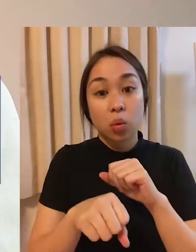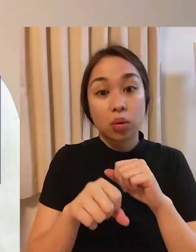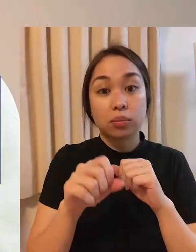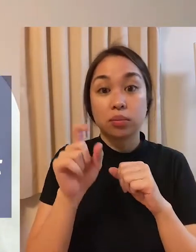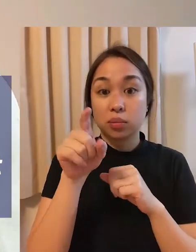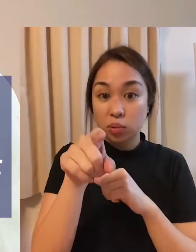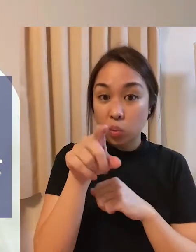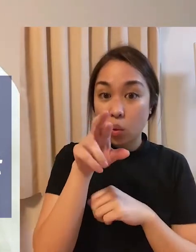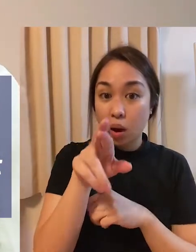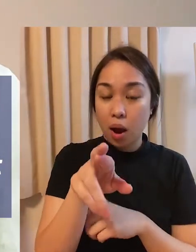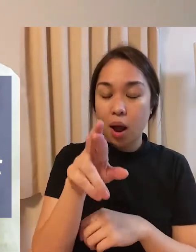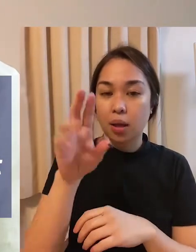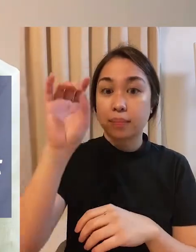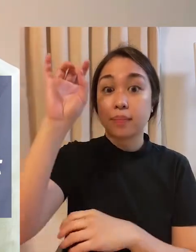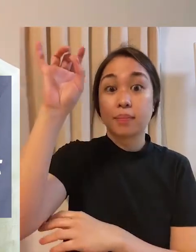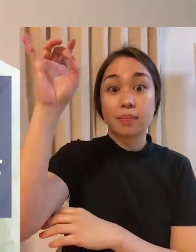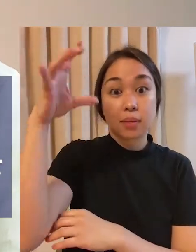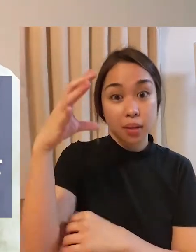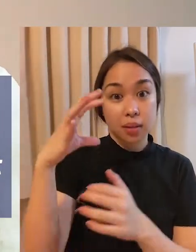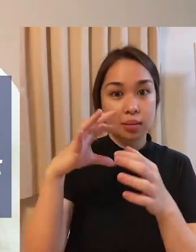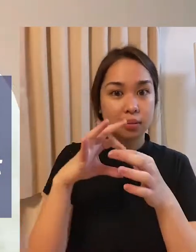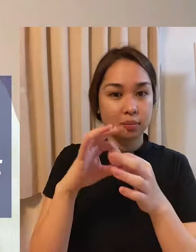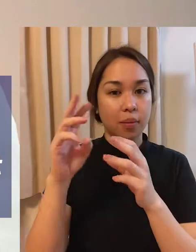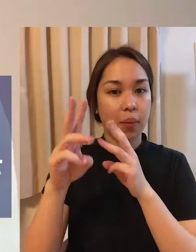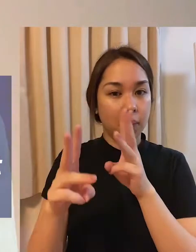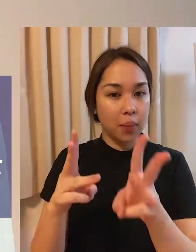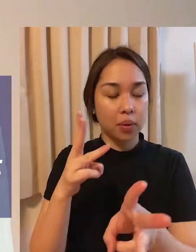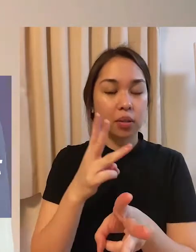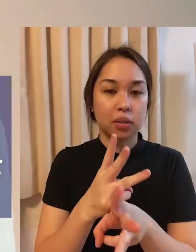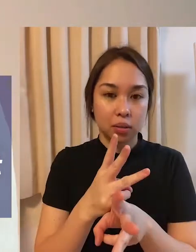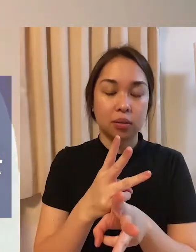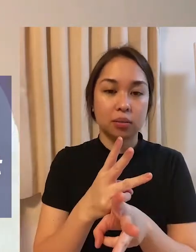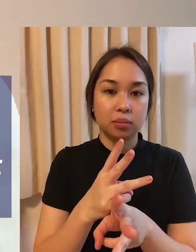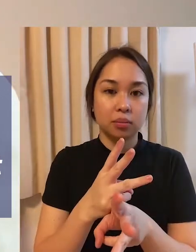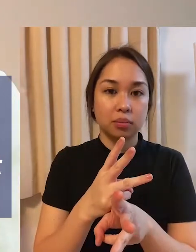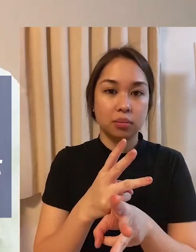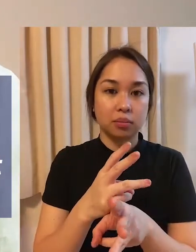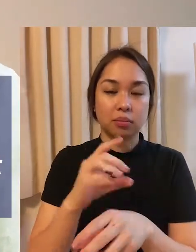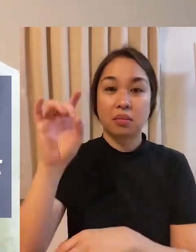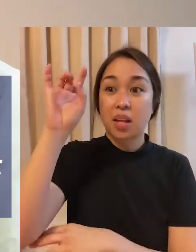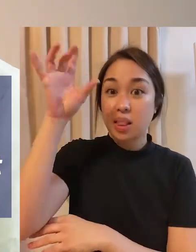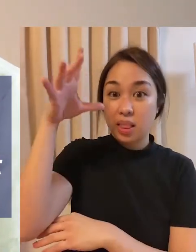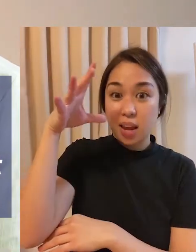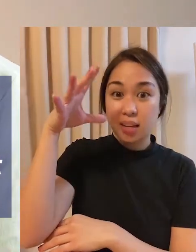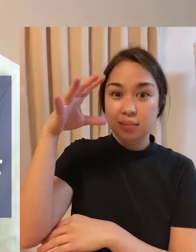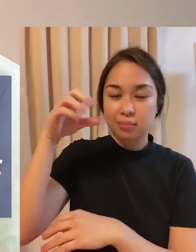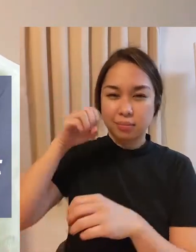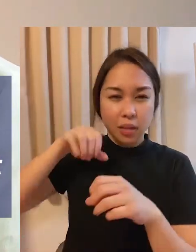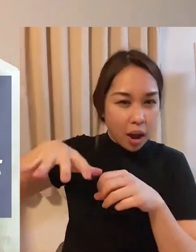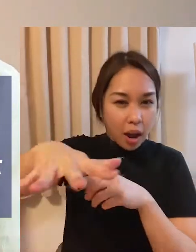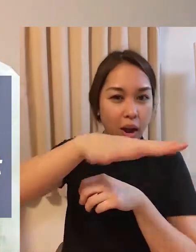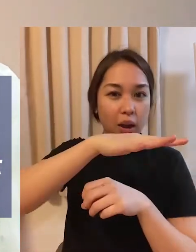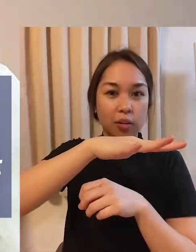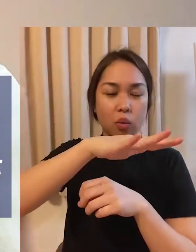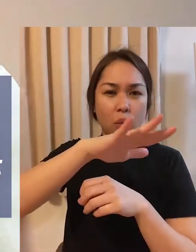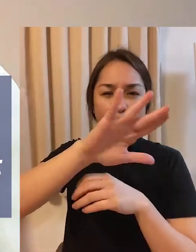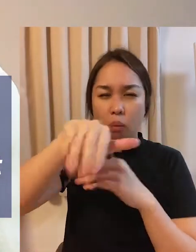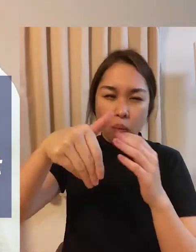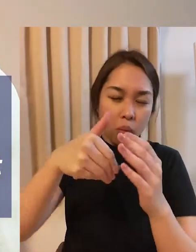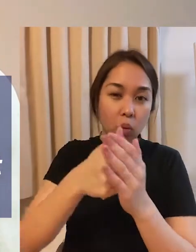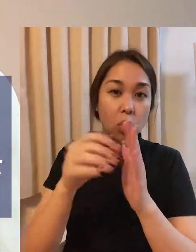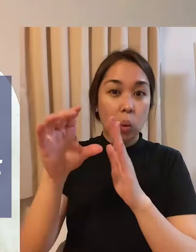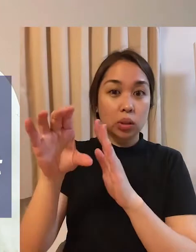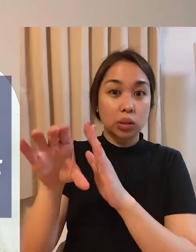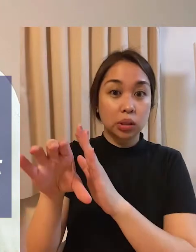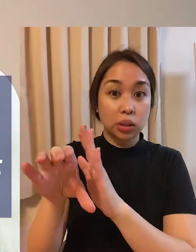men. You are the light of the world. A city on a hill cannot be hidden. Neither